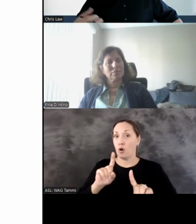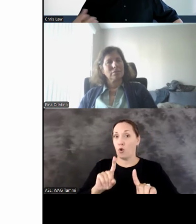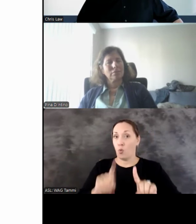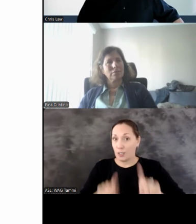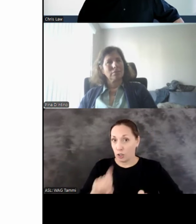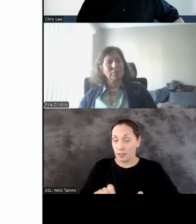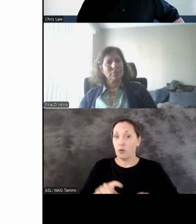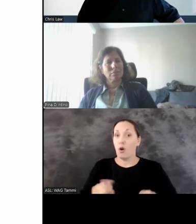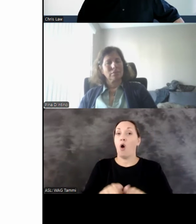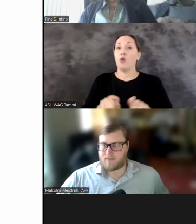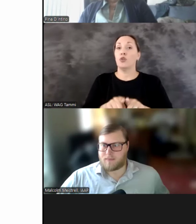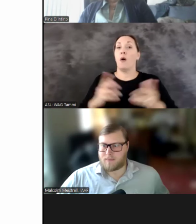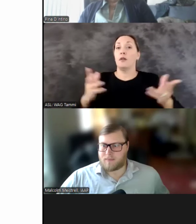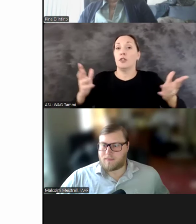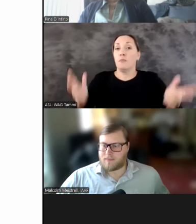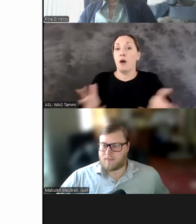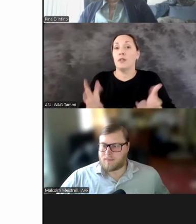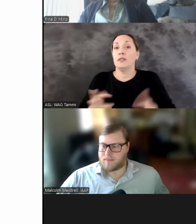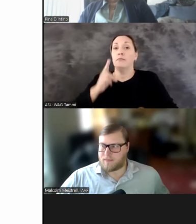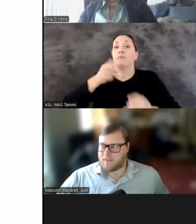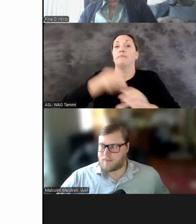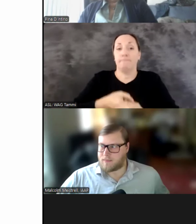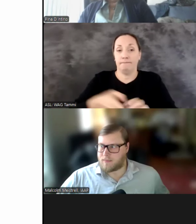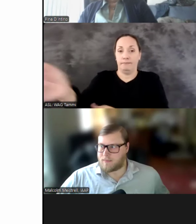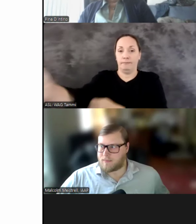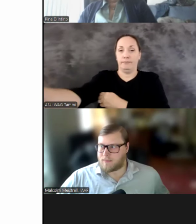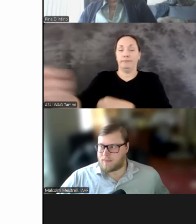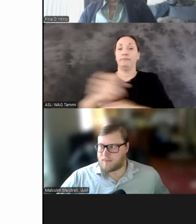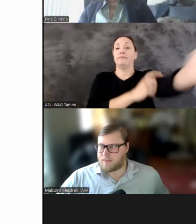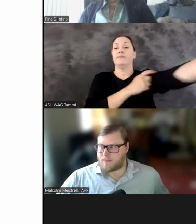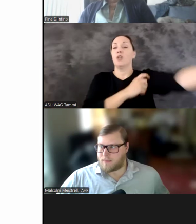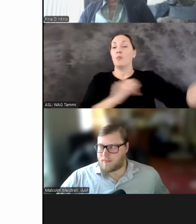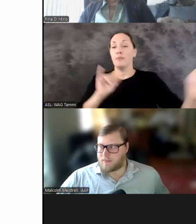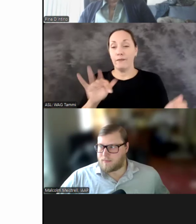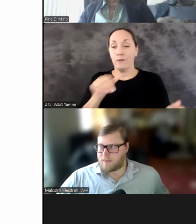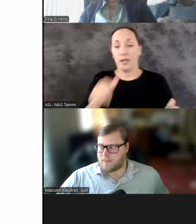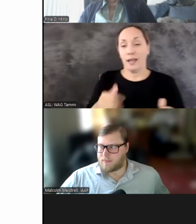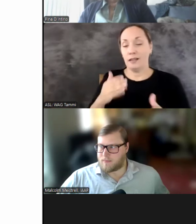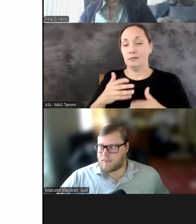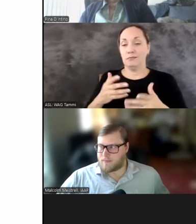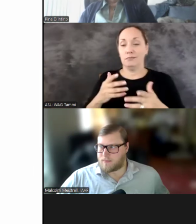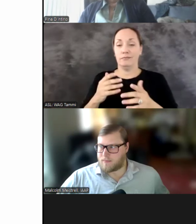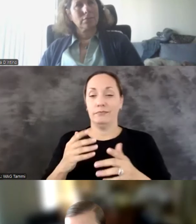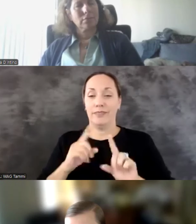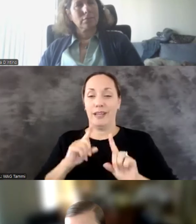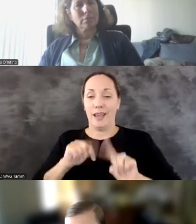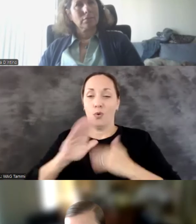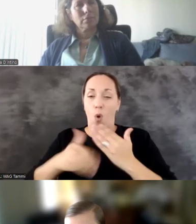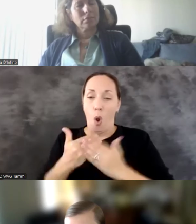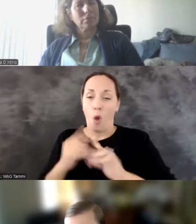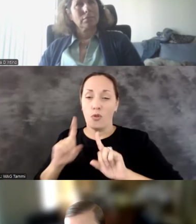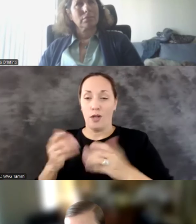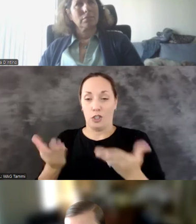promote participation and that sort of thing. So to that end, if we don't get to questions in the session